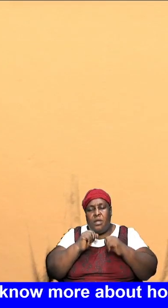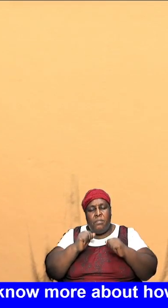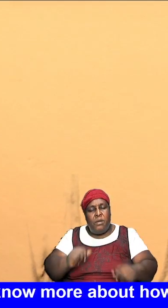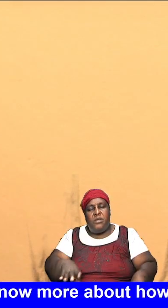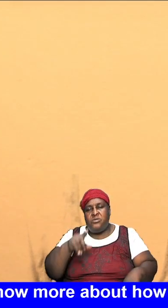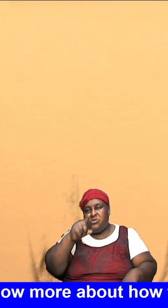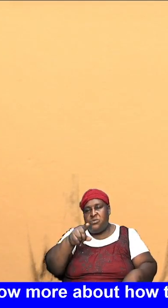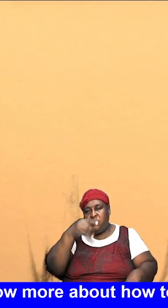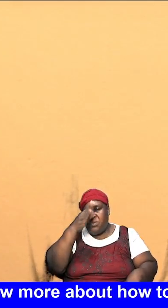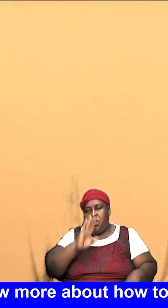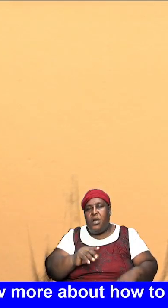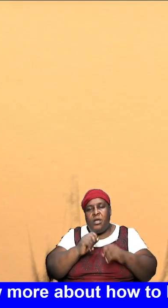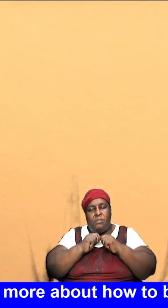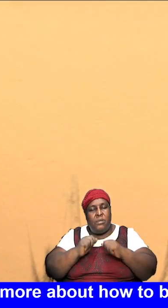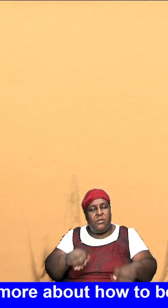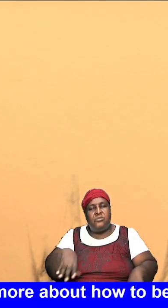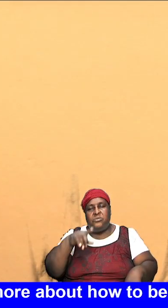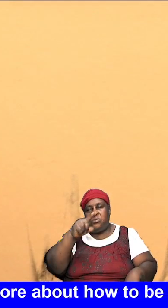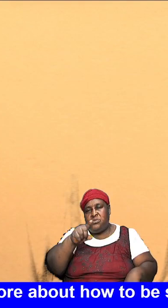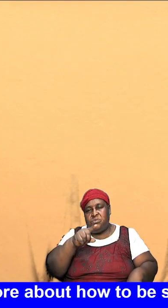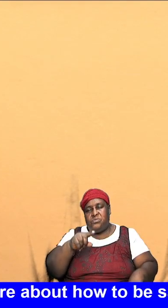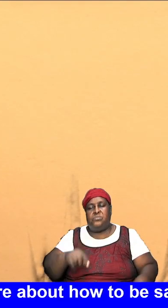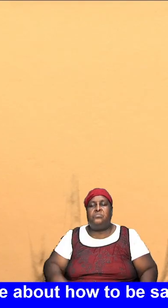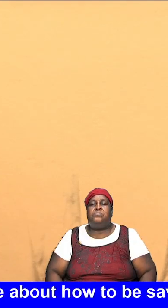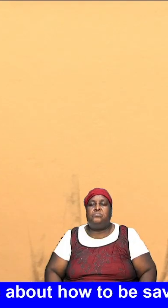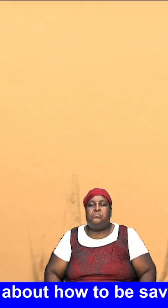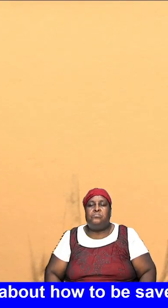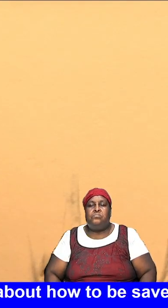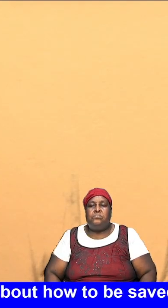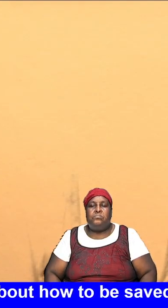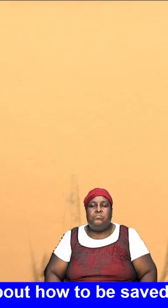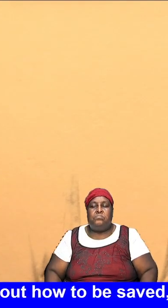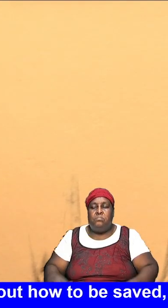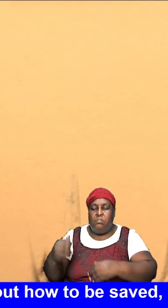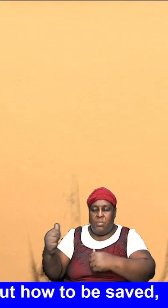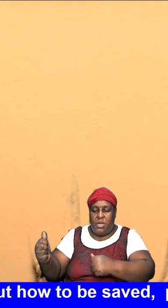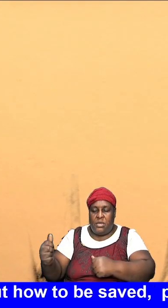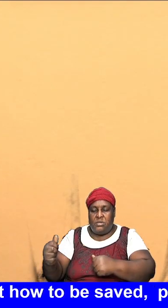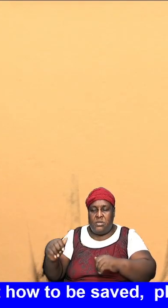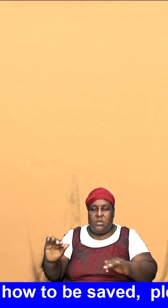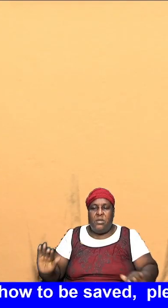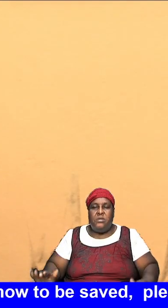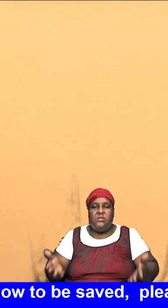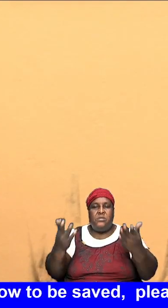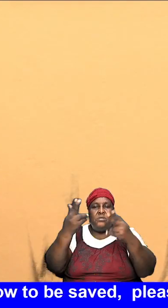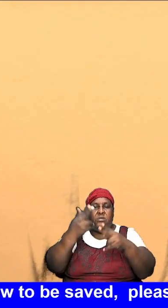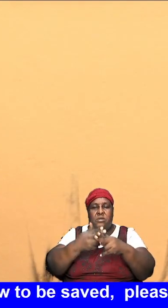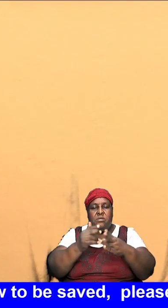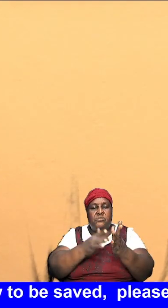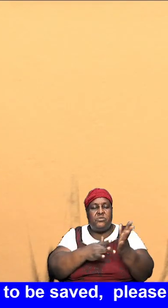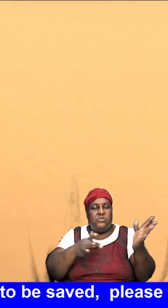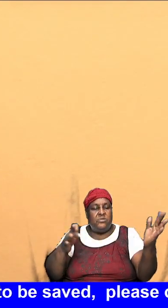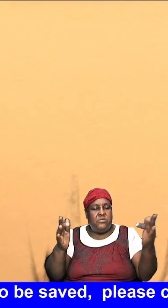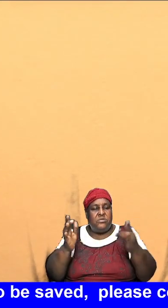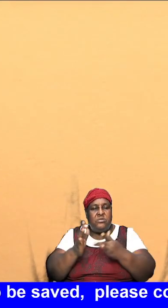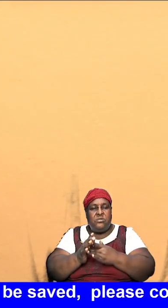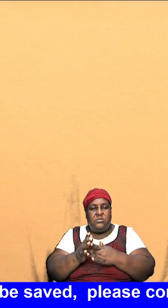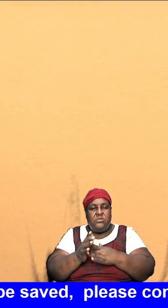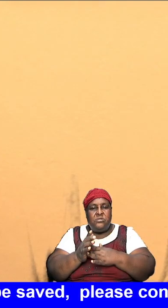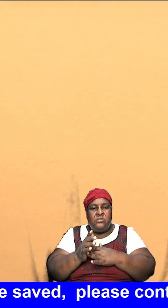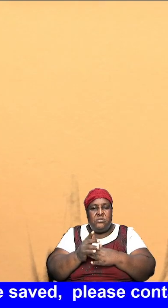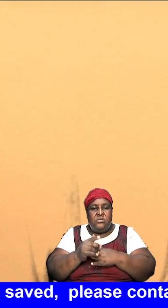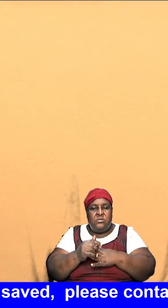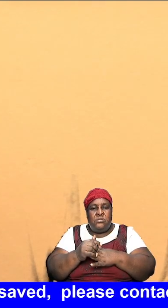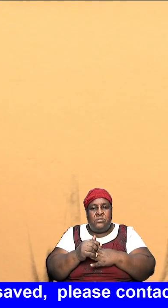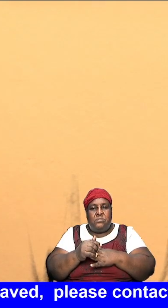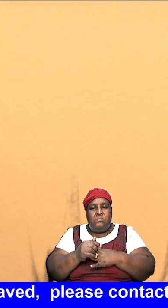God bless you. God bless you. God bless you. In the mighty and the exalted name of Jesus. Bow your heads